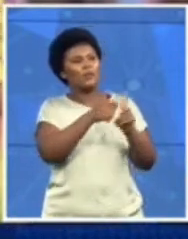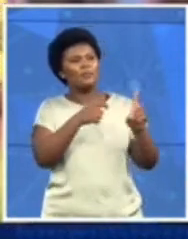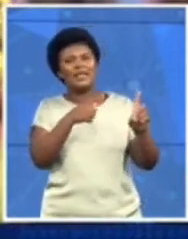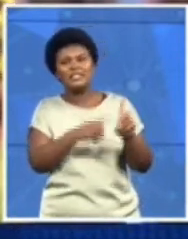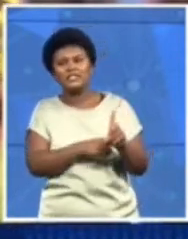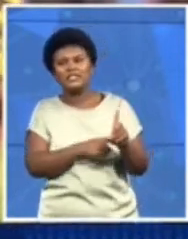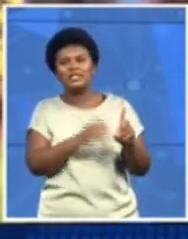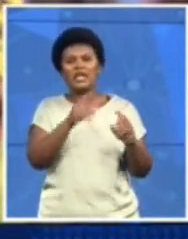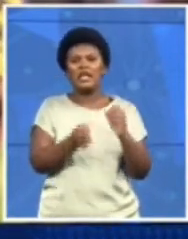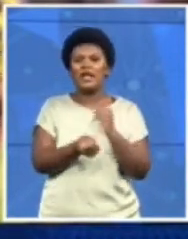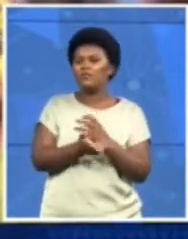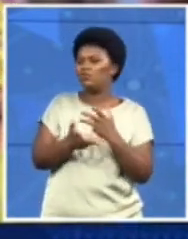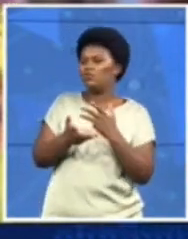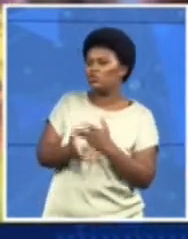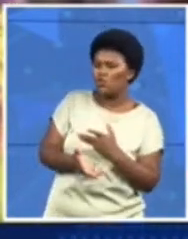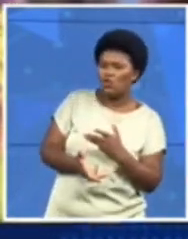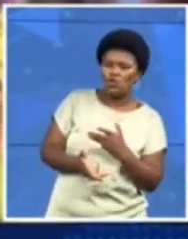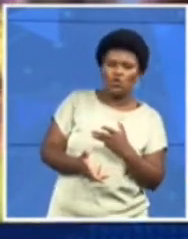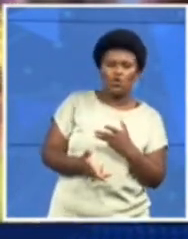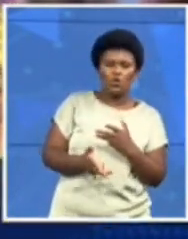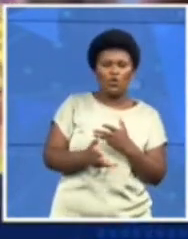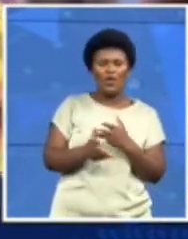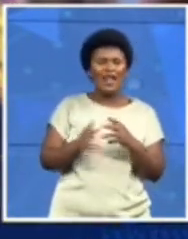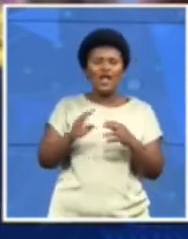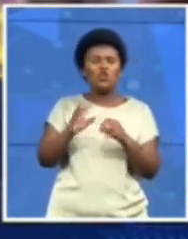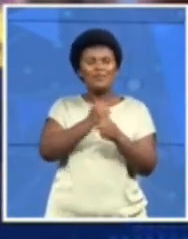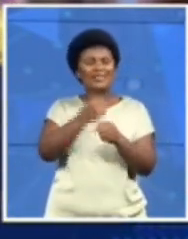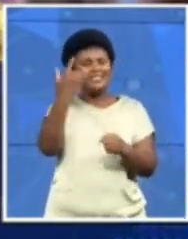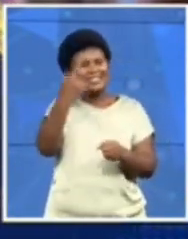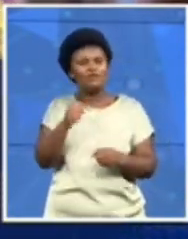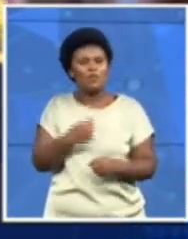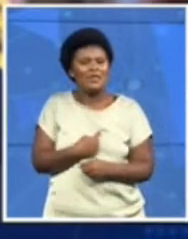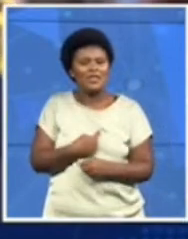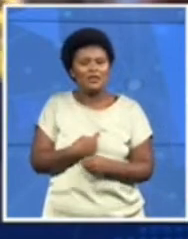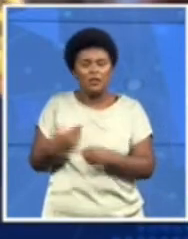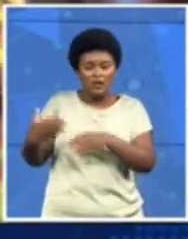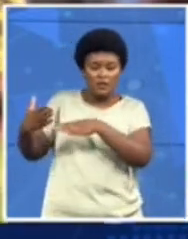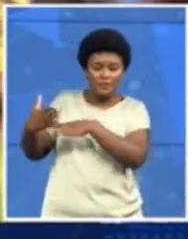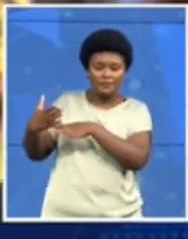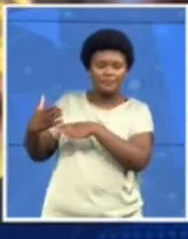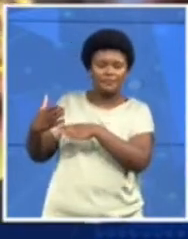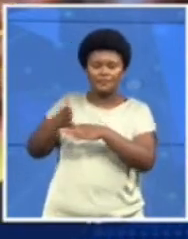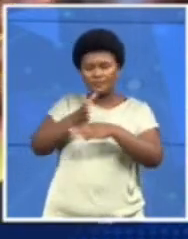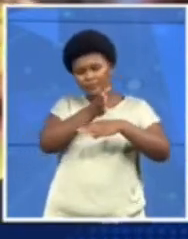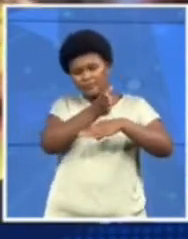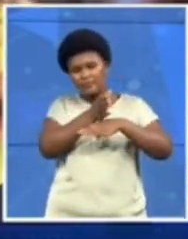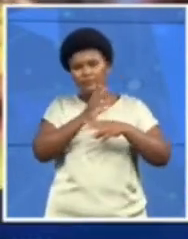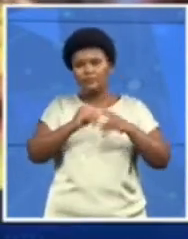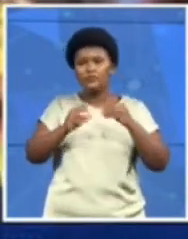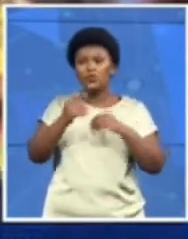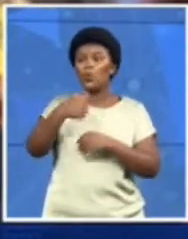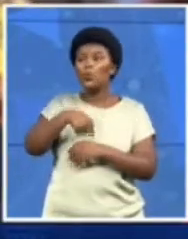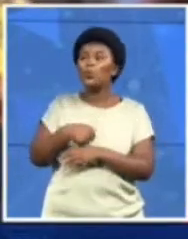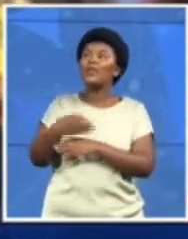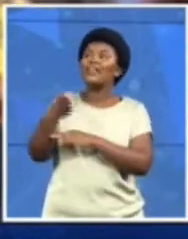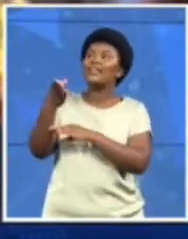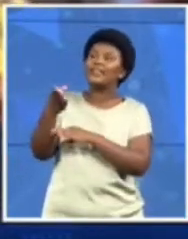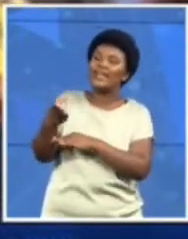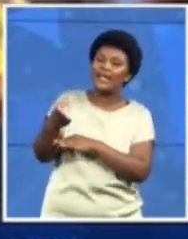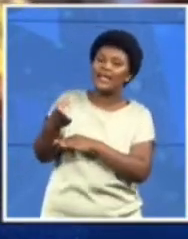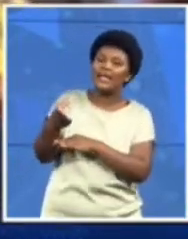arson? I really do not know. So you think the state got the wrong person? We are there as well to get it. Absolutely. This is not my